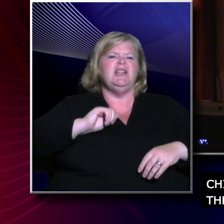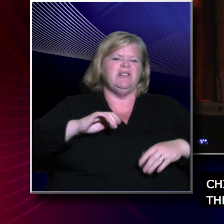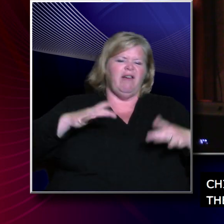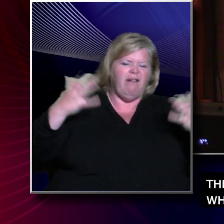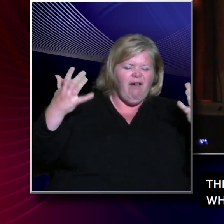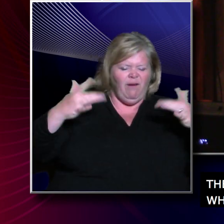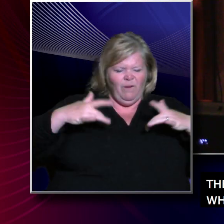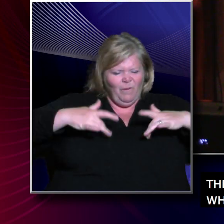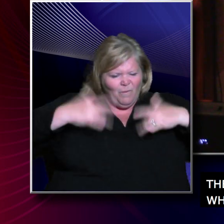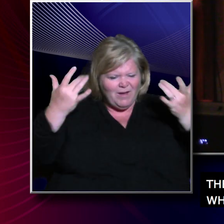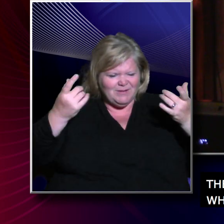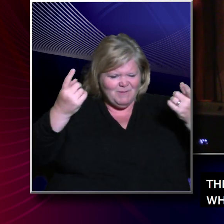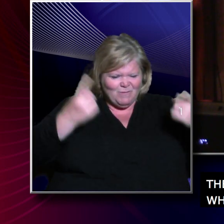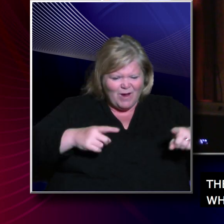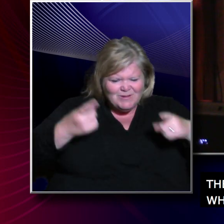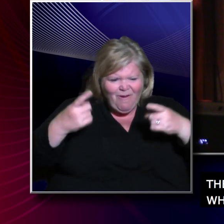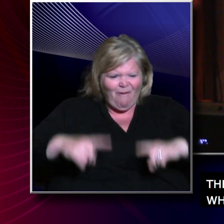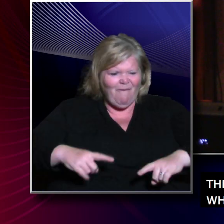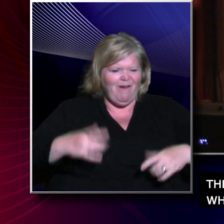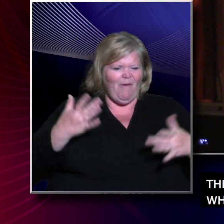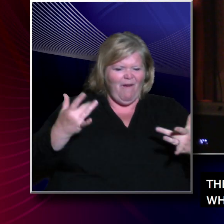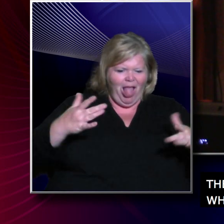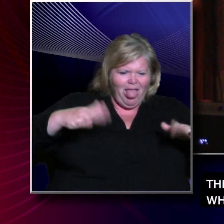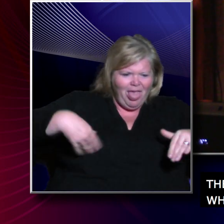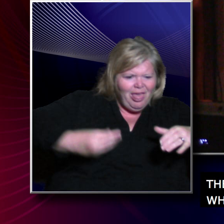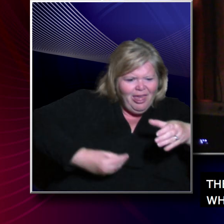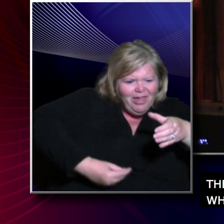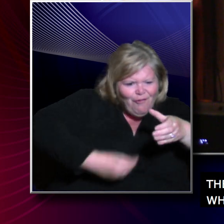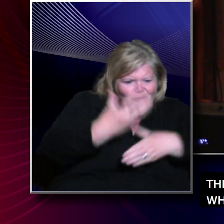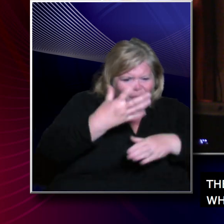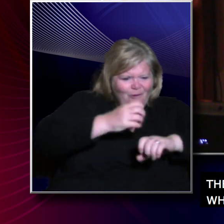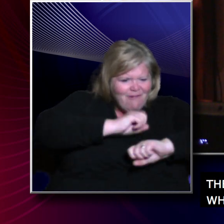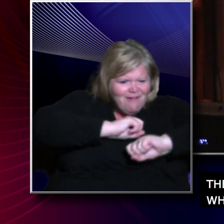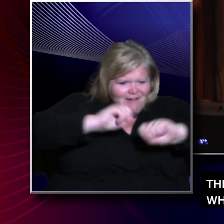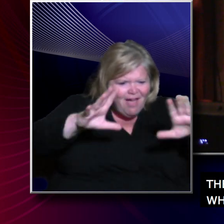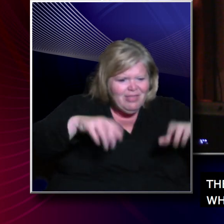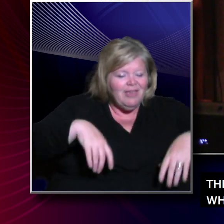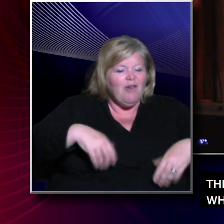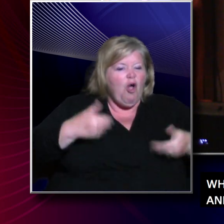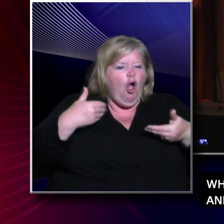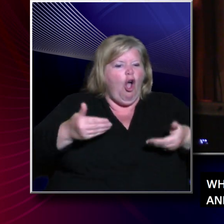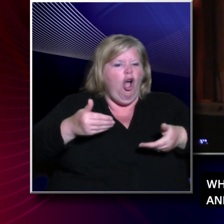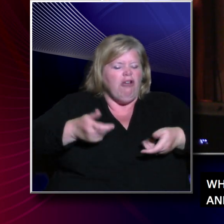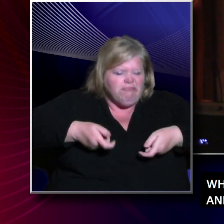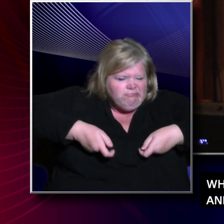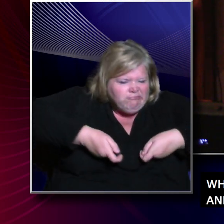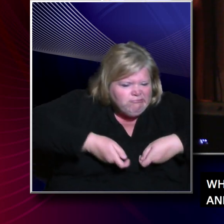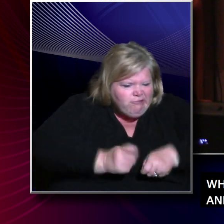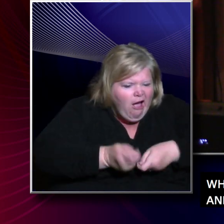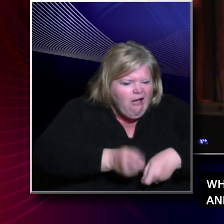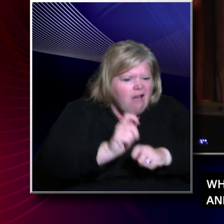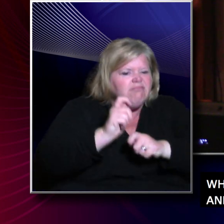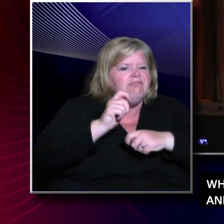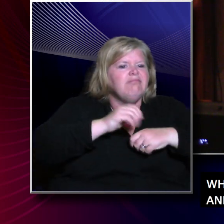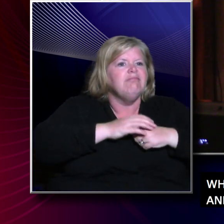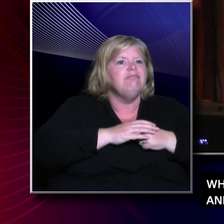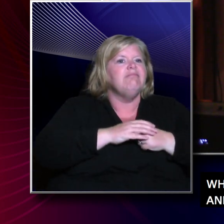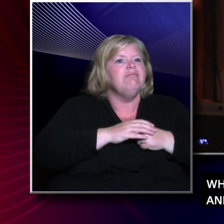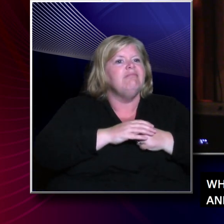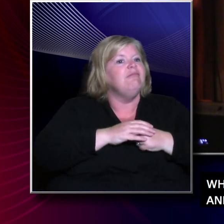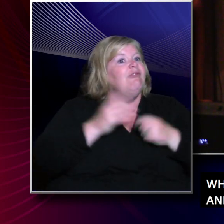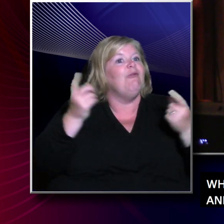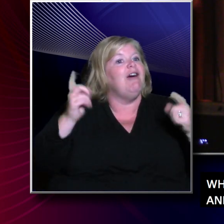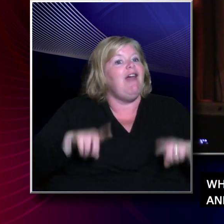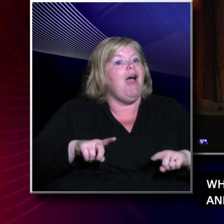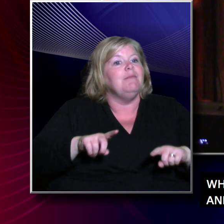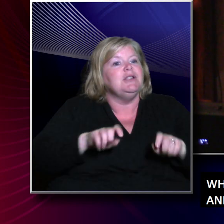going on? Why is nothing here? And we dug up the soil. What happens